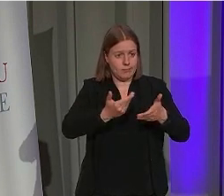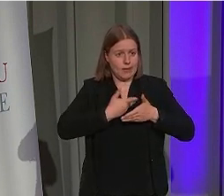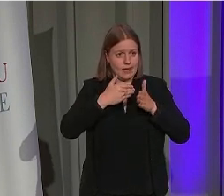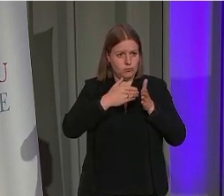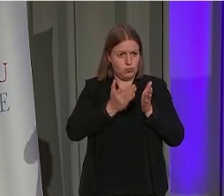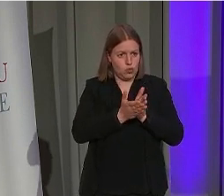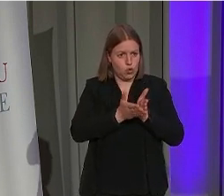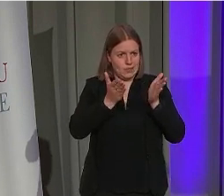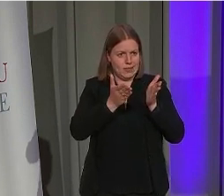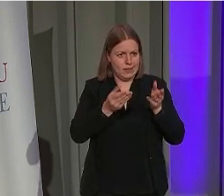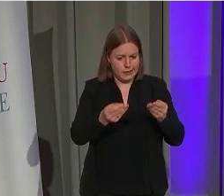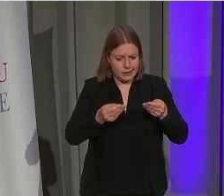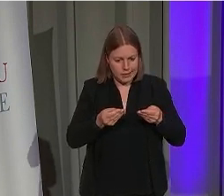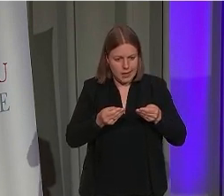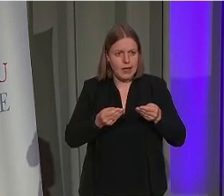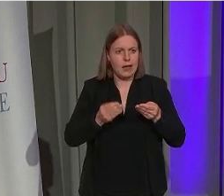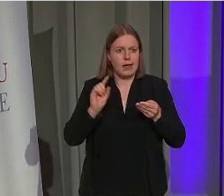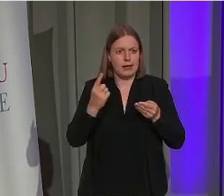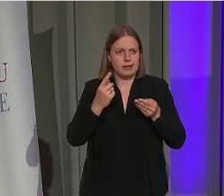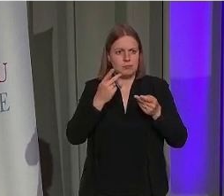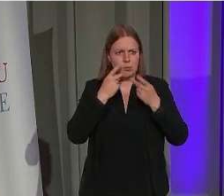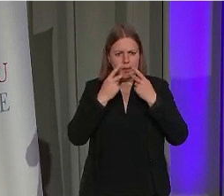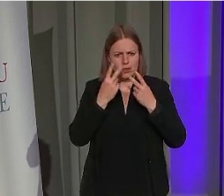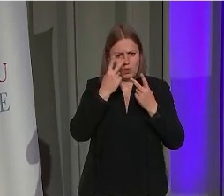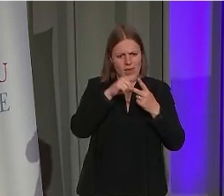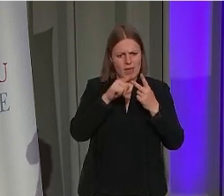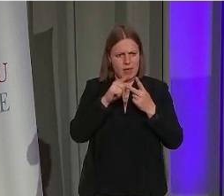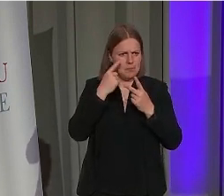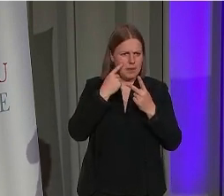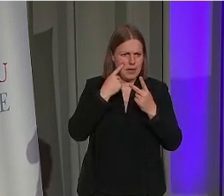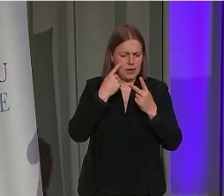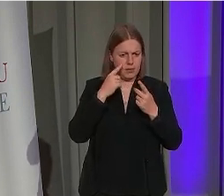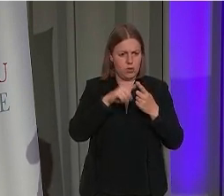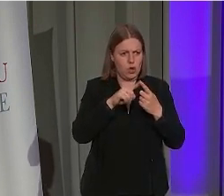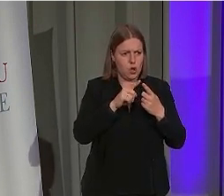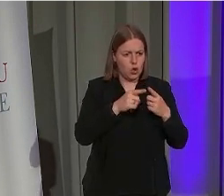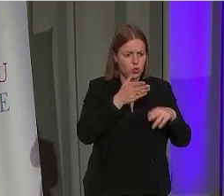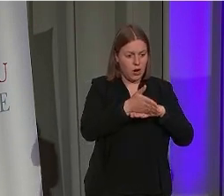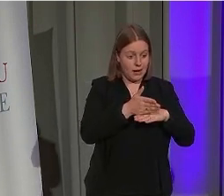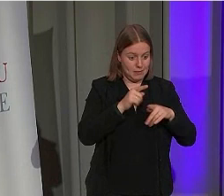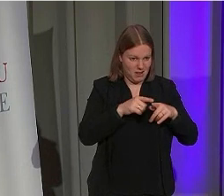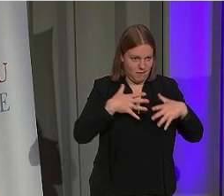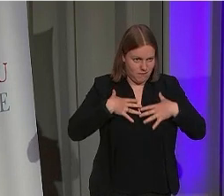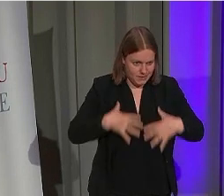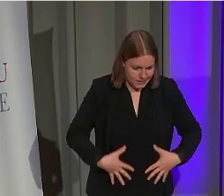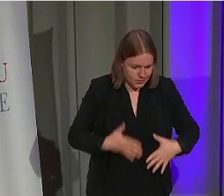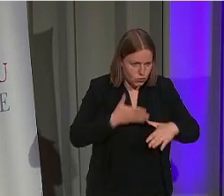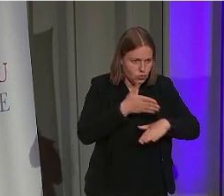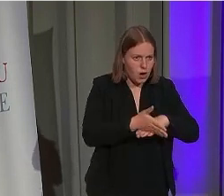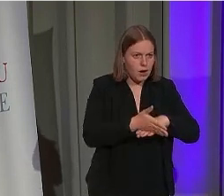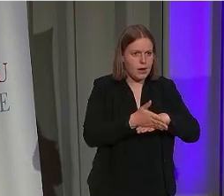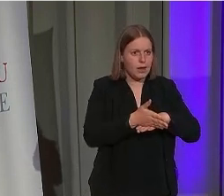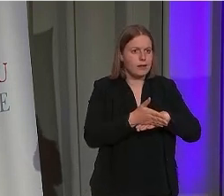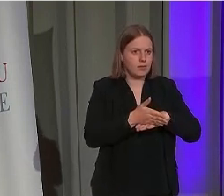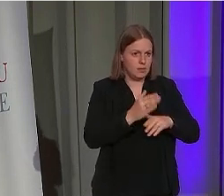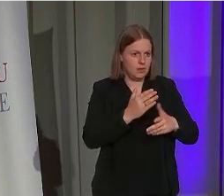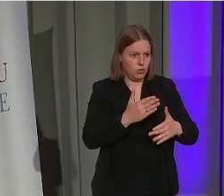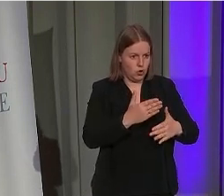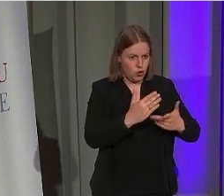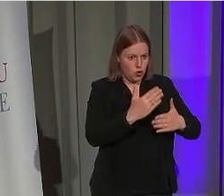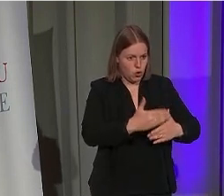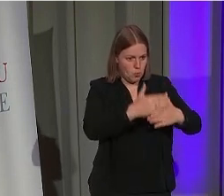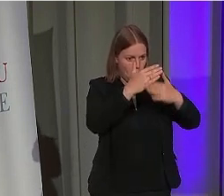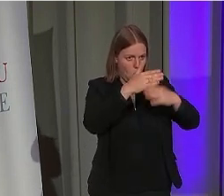principles. If we get a file, we look at accessibility in two ways. First of all, we have the